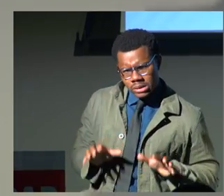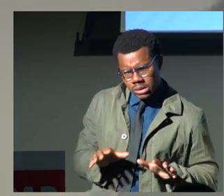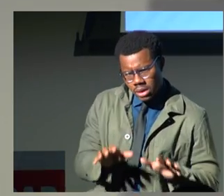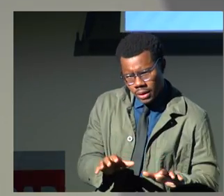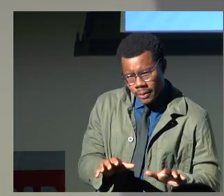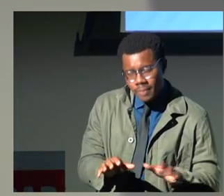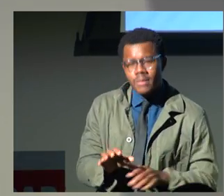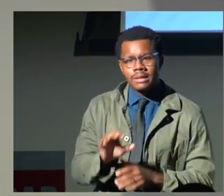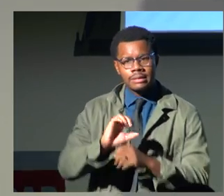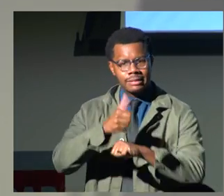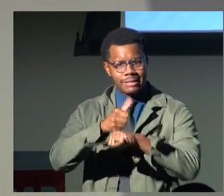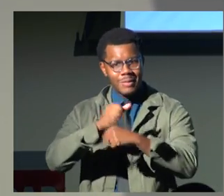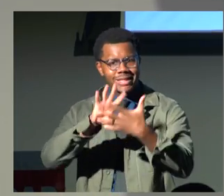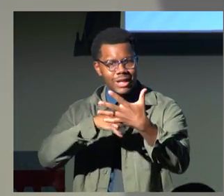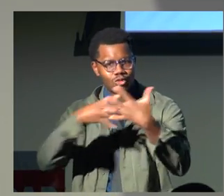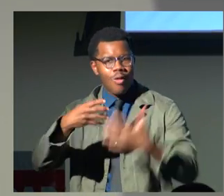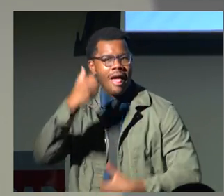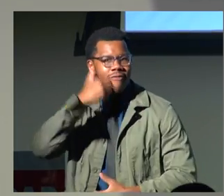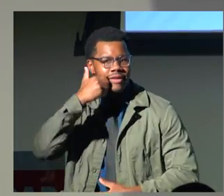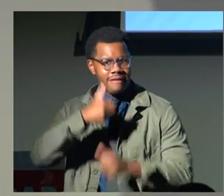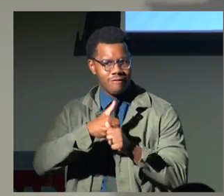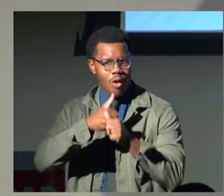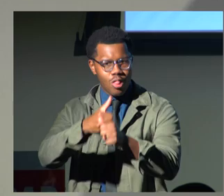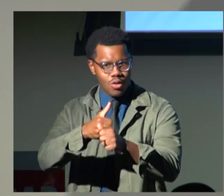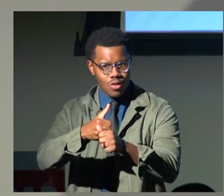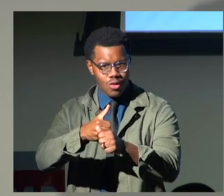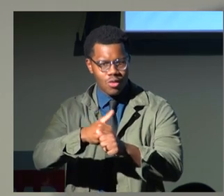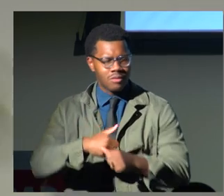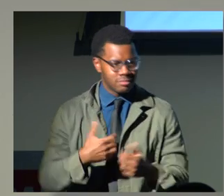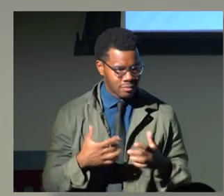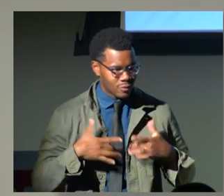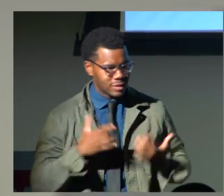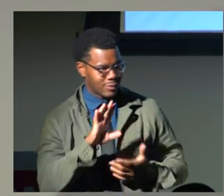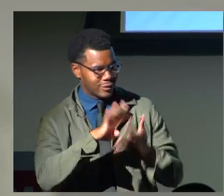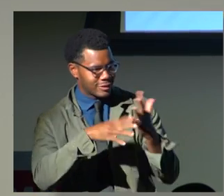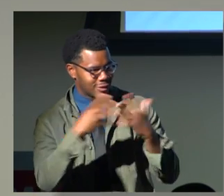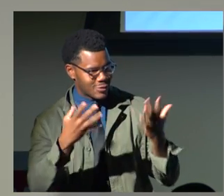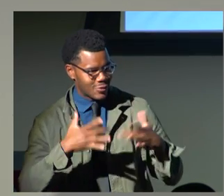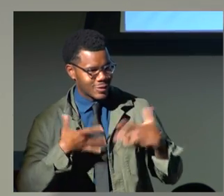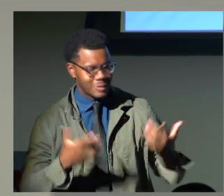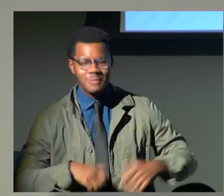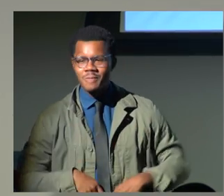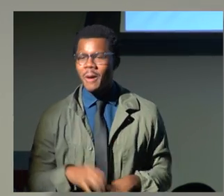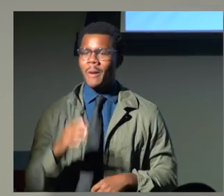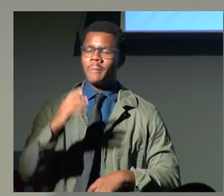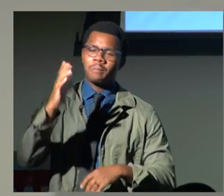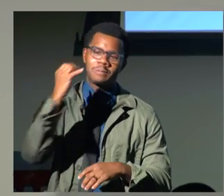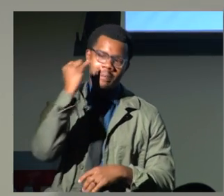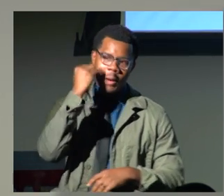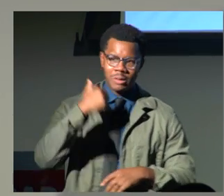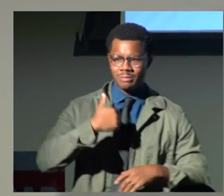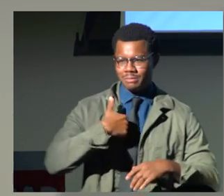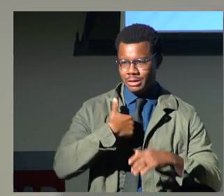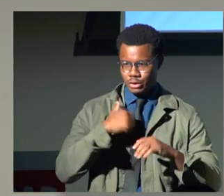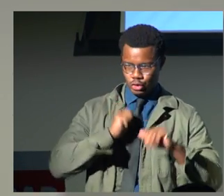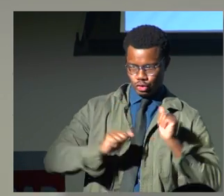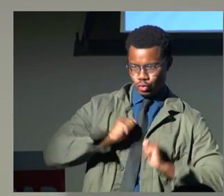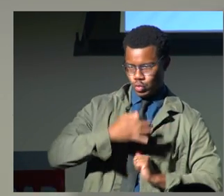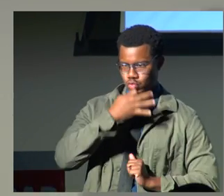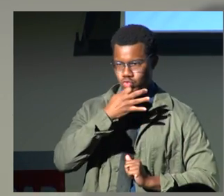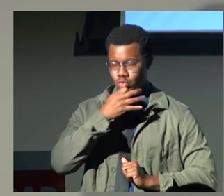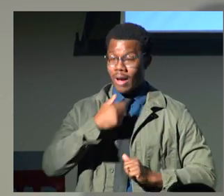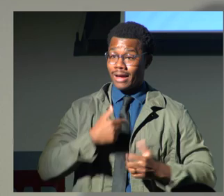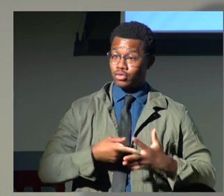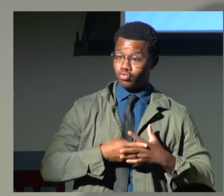every day, and you do it. Talk about your schedule. So my schedule is this. When I'm getting ready for a show, I start in the studio at